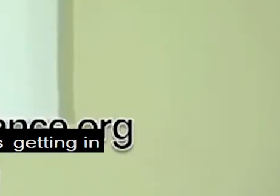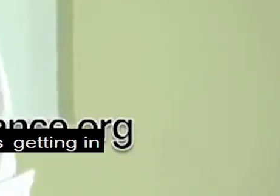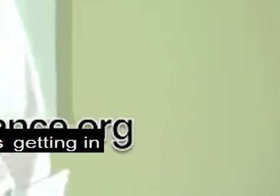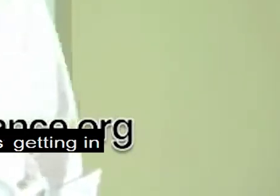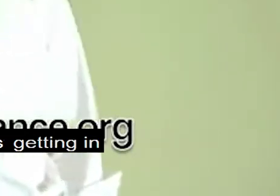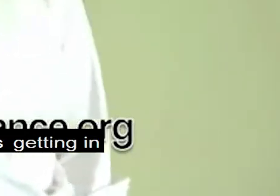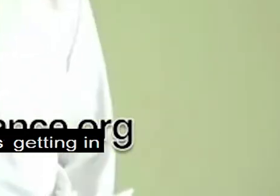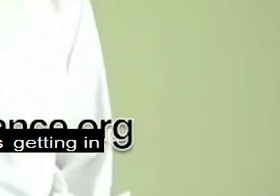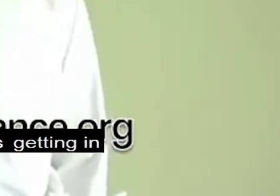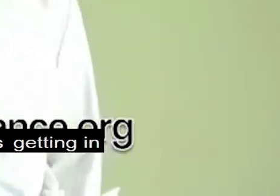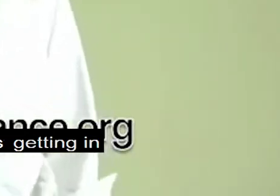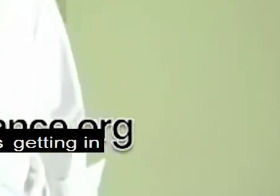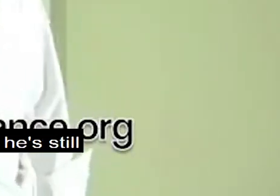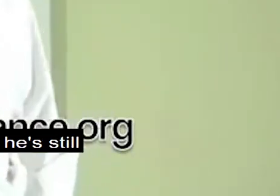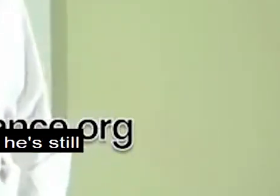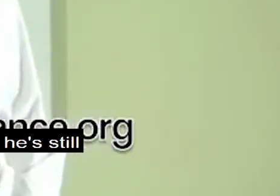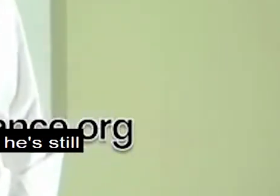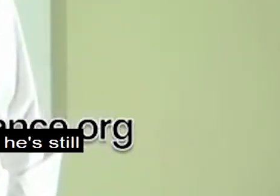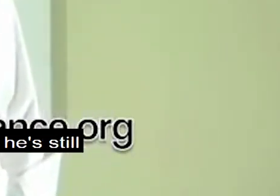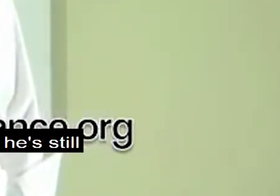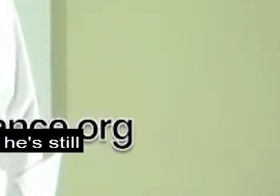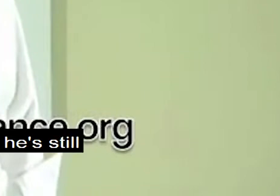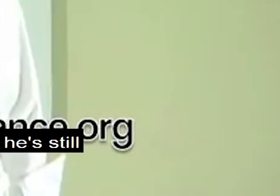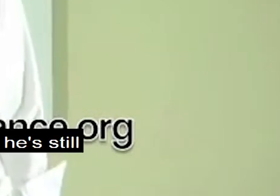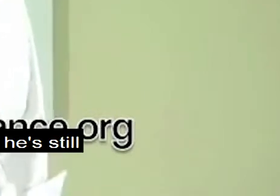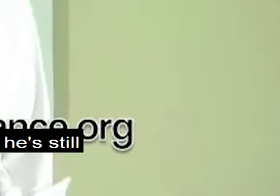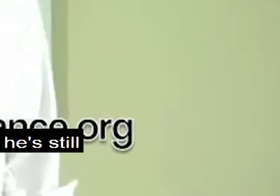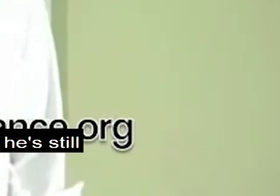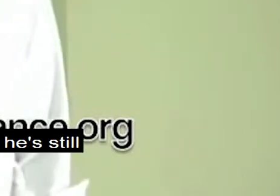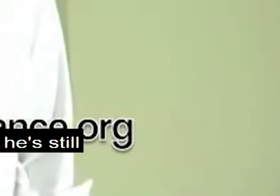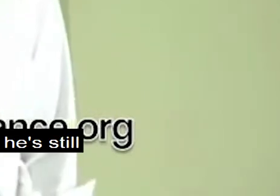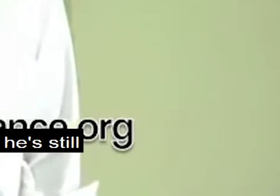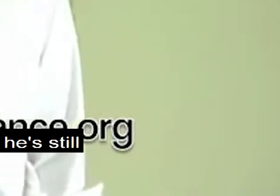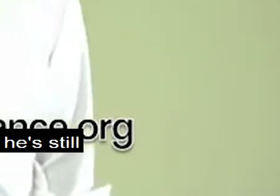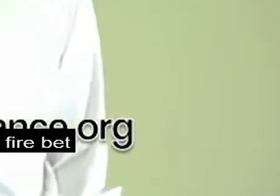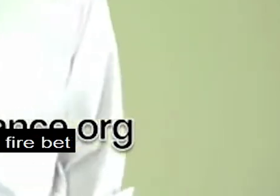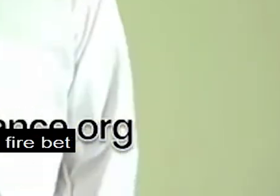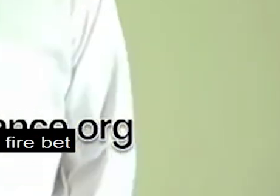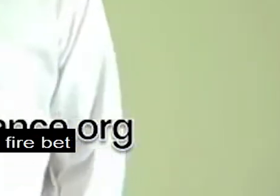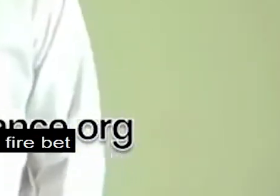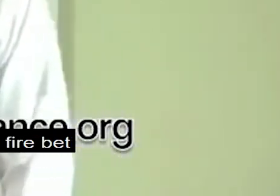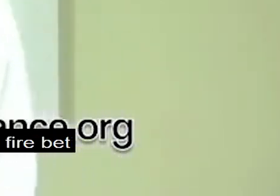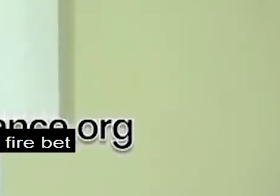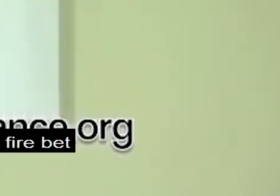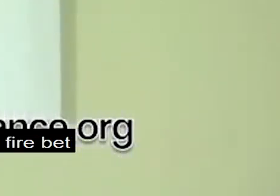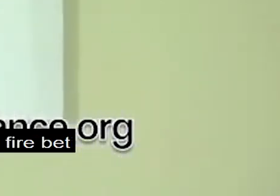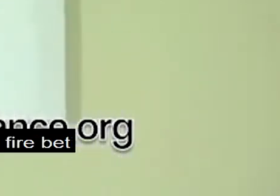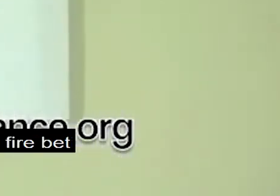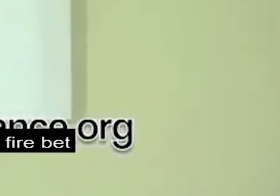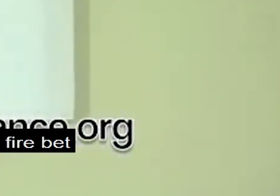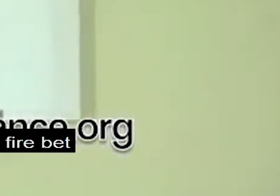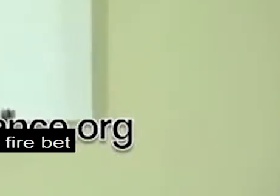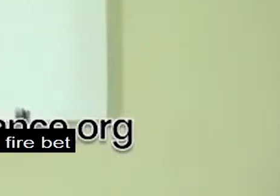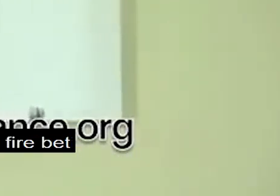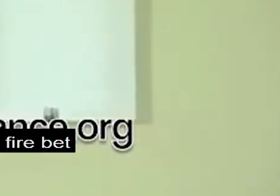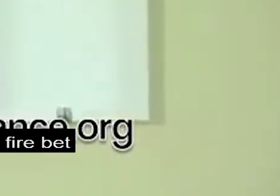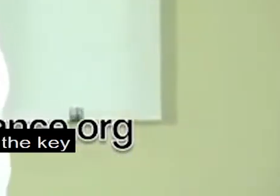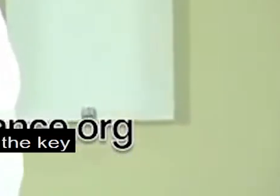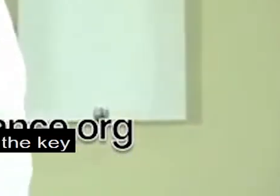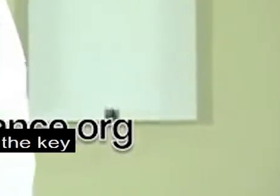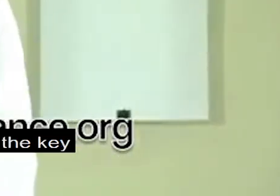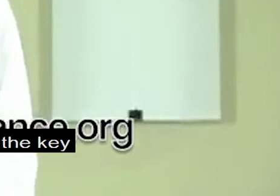person who figures out what's getting in his way. Because you see, if he's still challenging, it's a pretty surefire